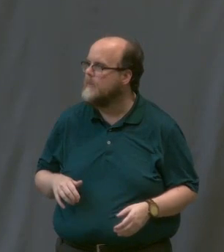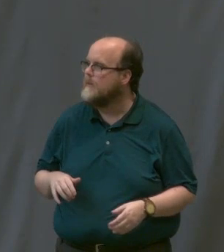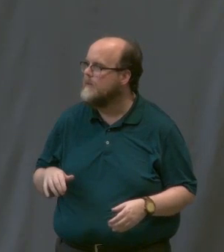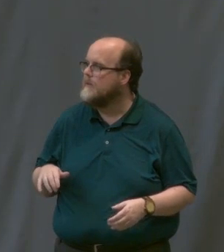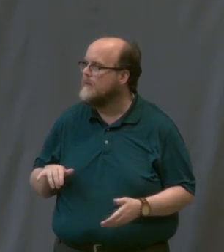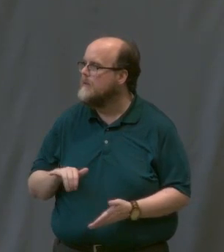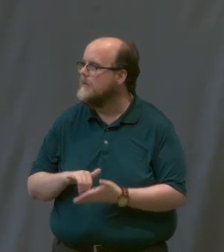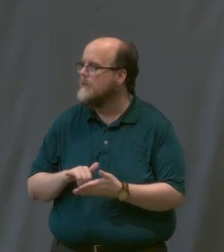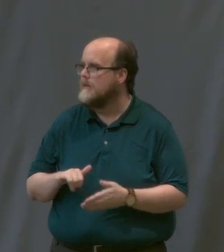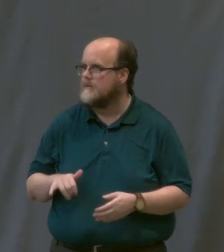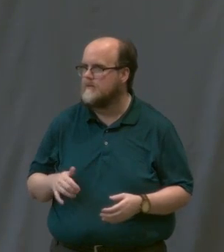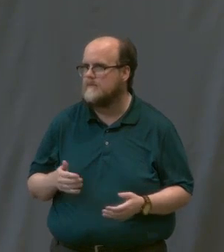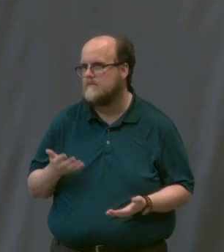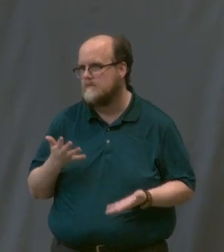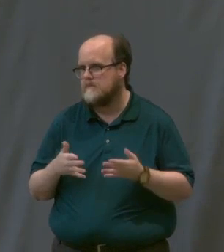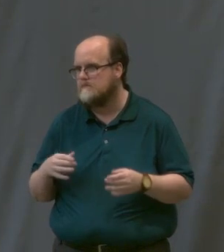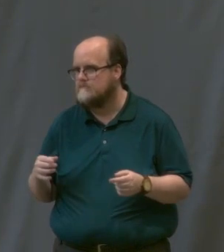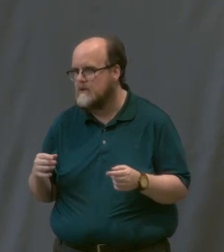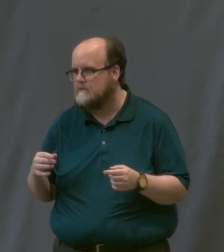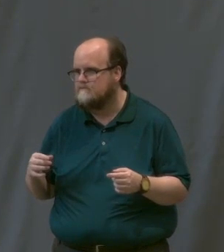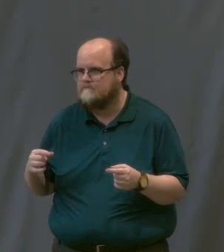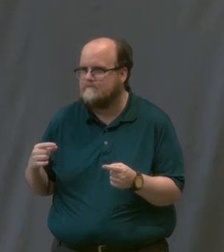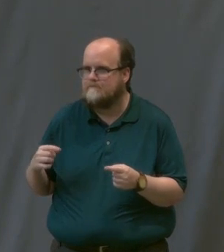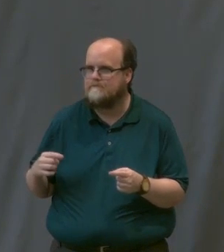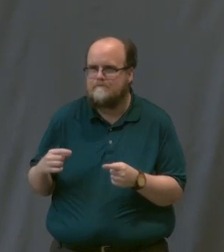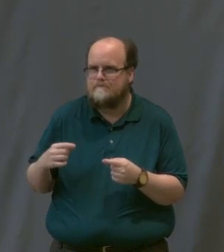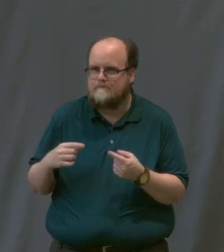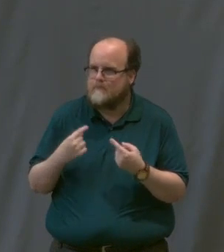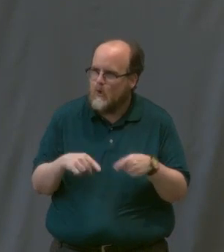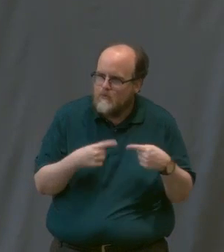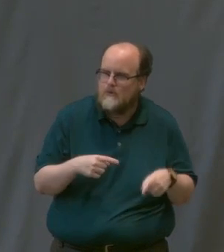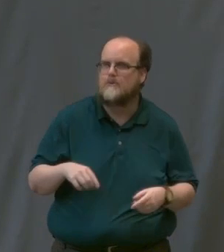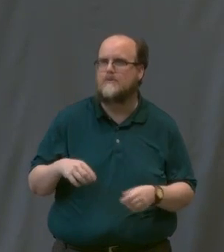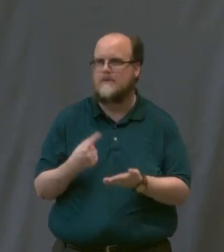those possibly controversial discussions we can have.